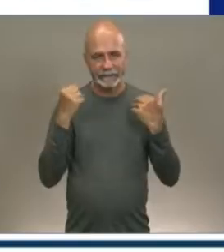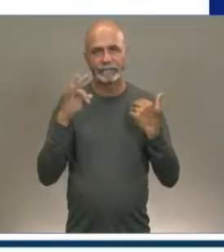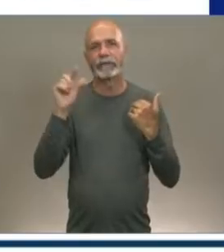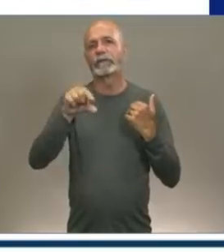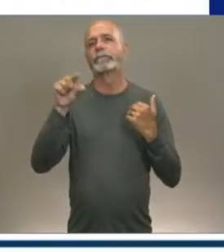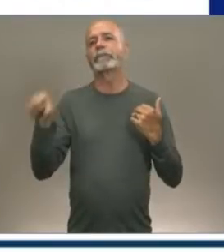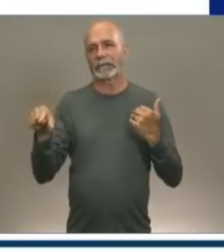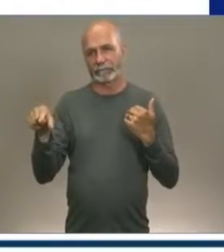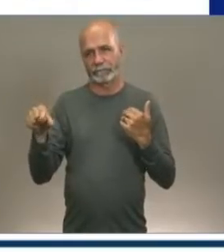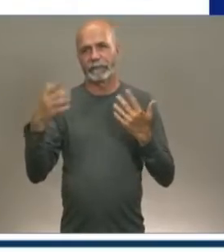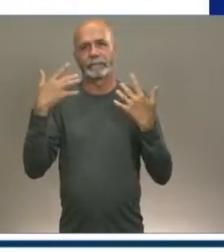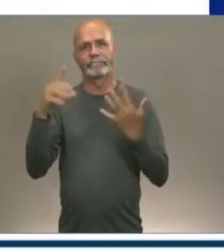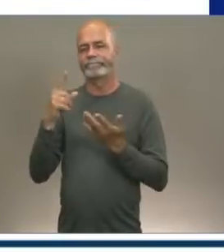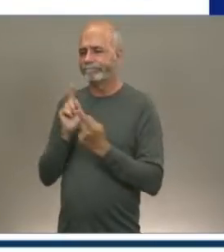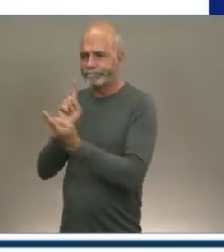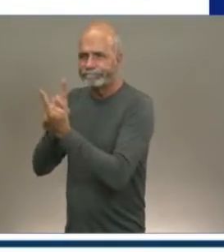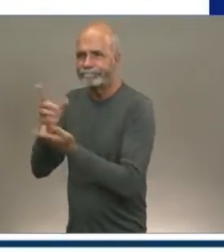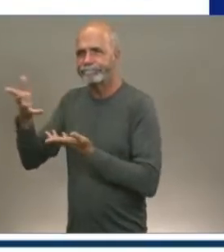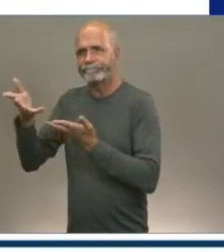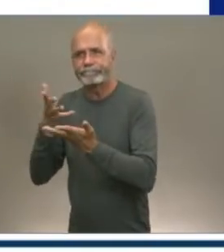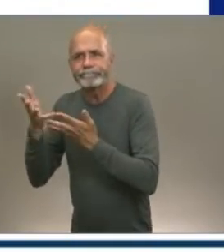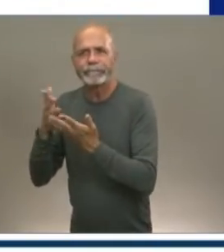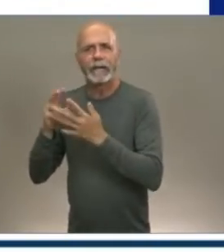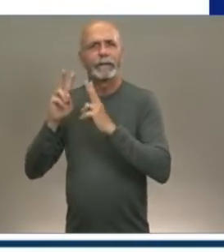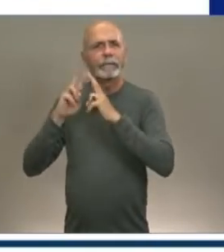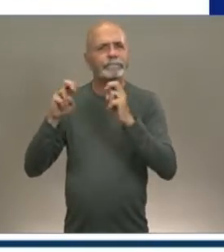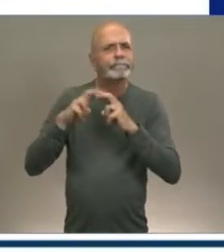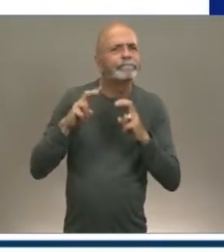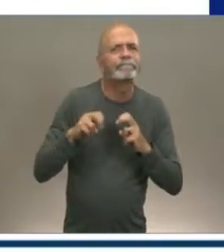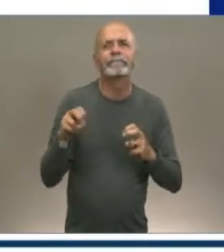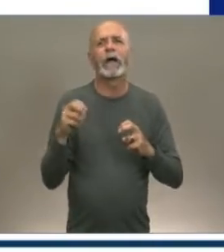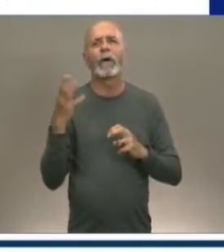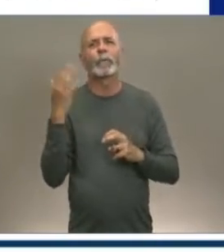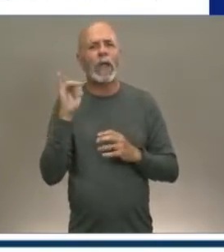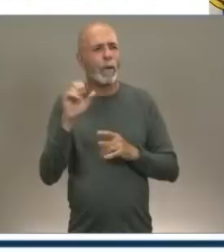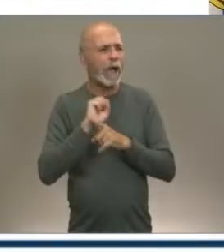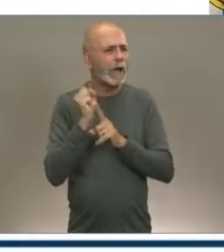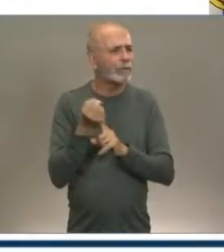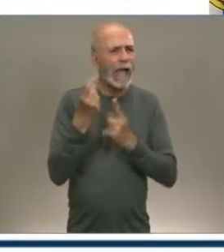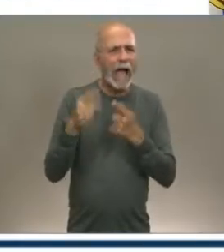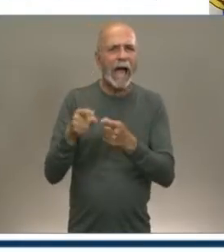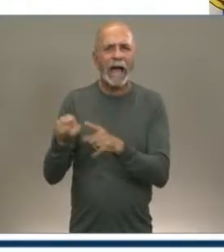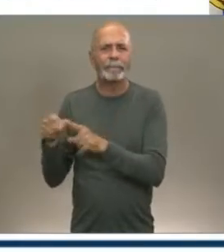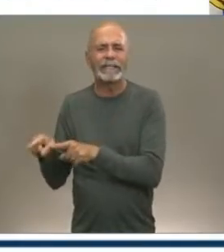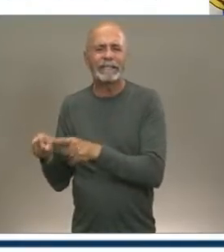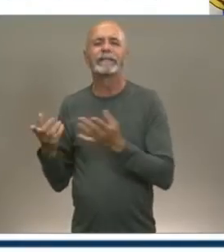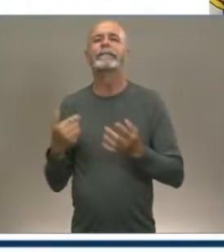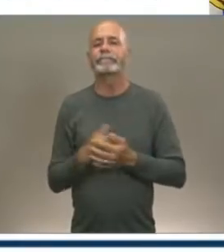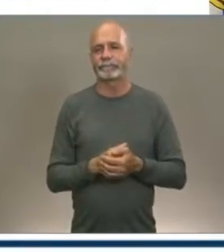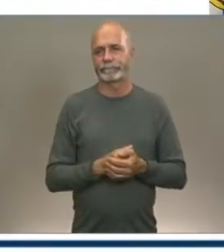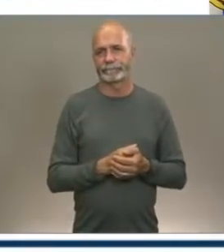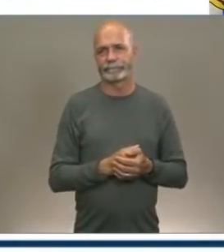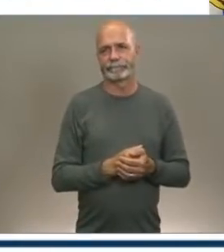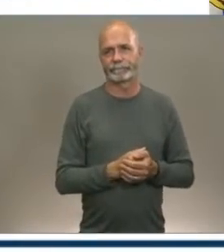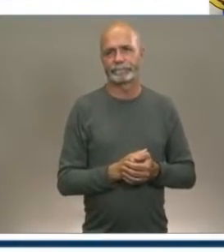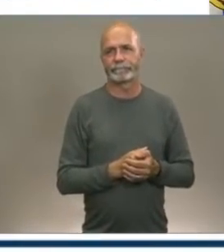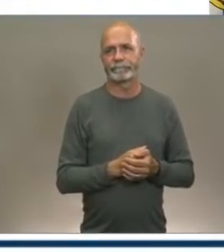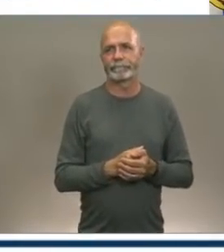a quality review of the situation. Next, we'll go to Zane Woodford with the Halifax Examiner.